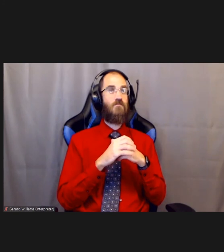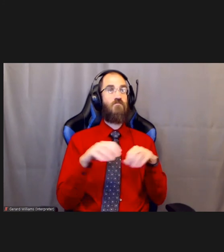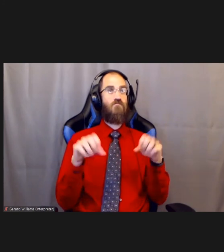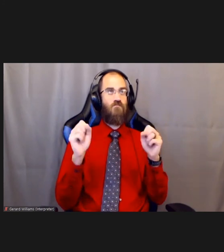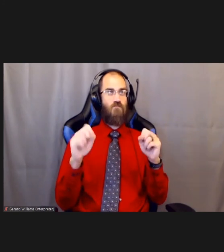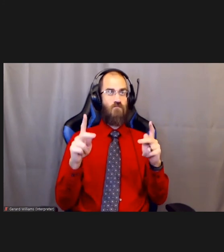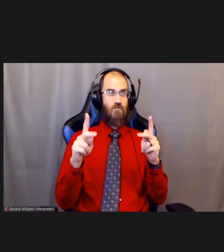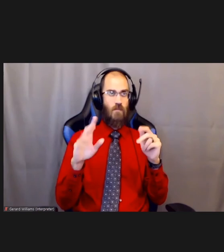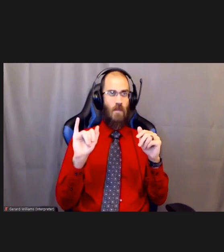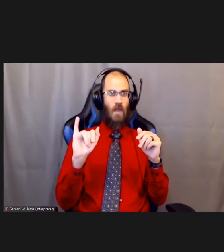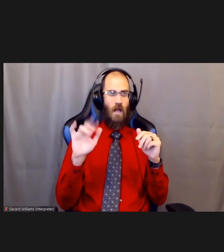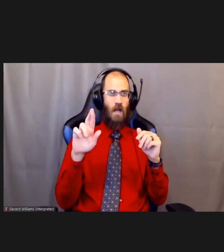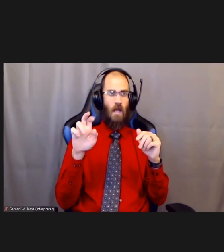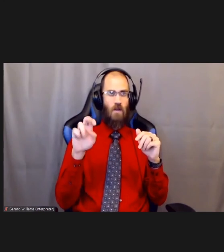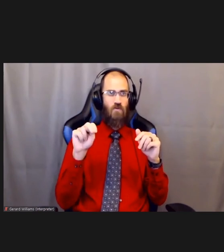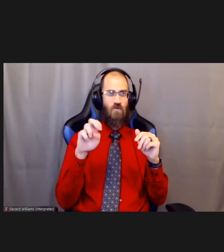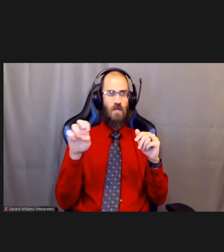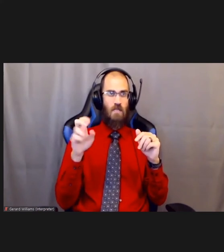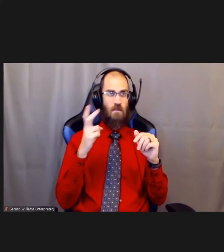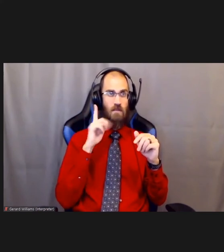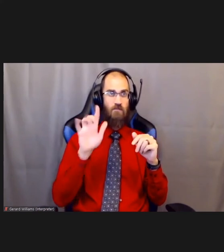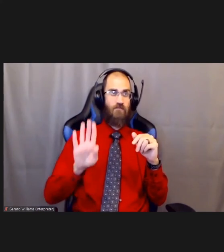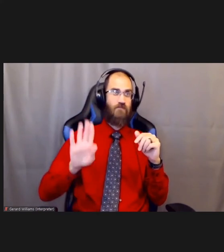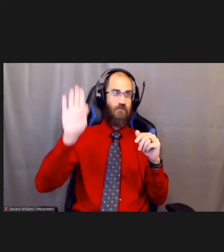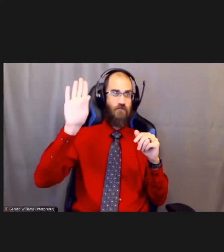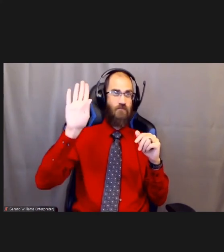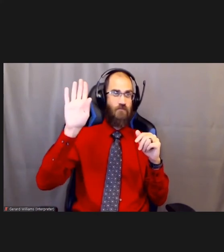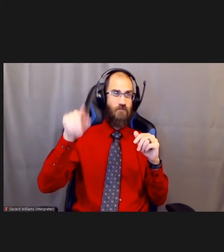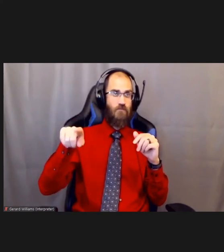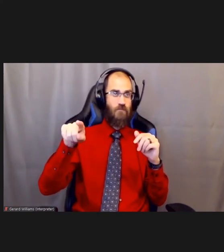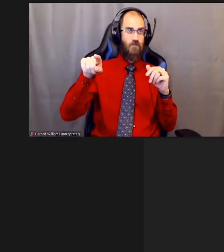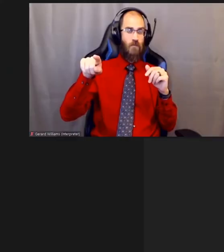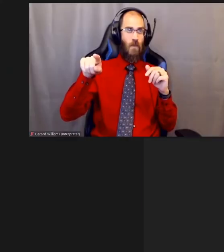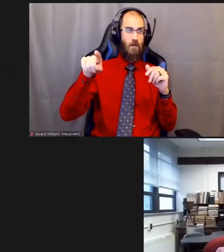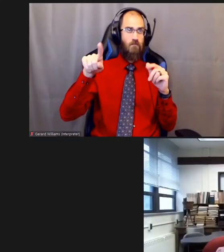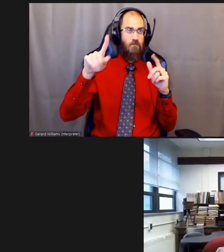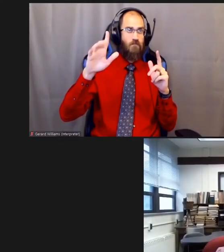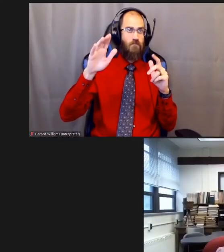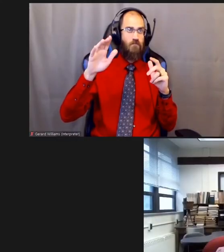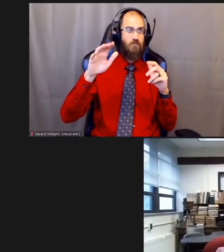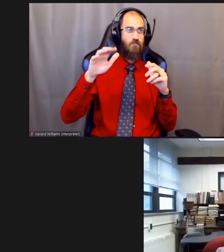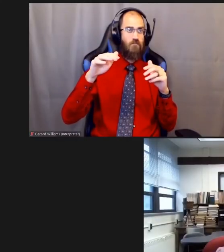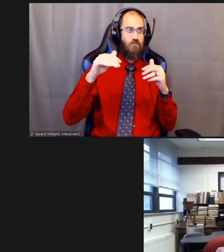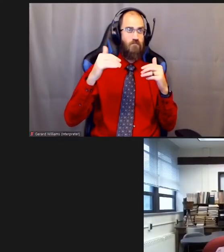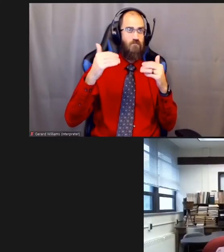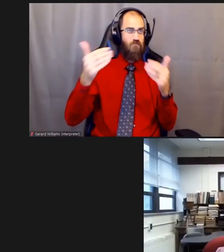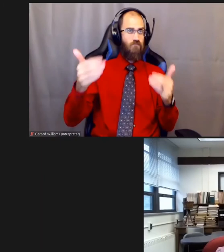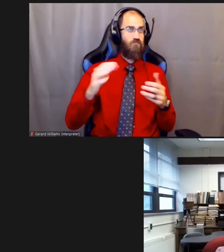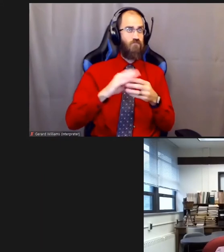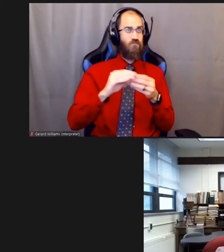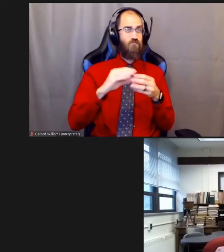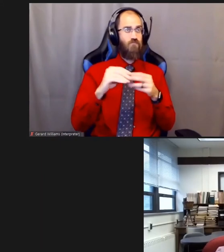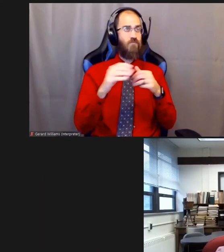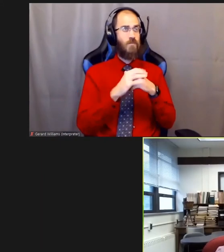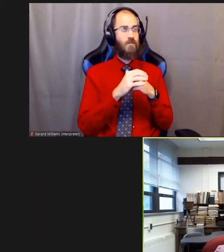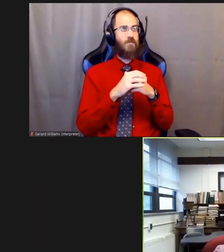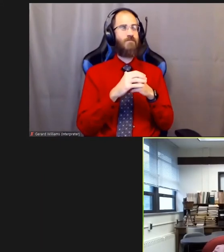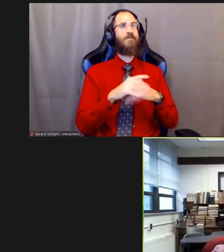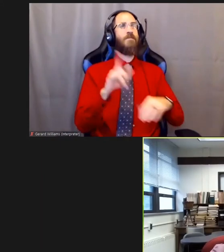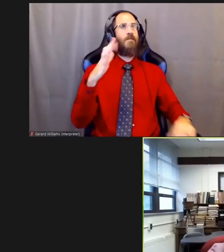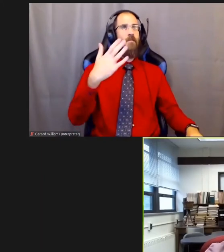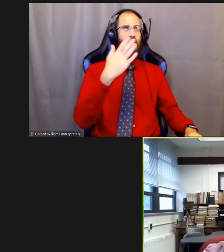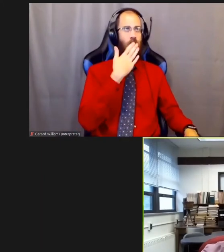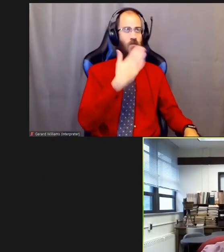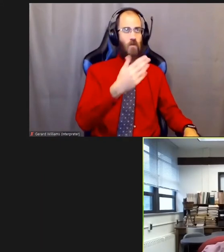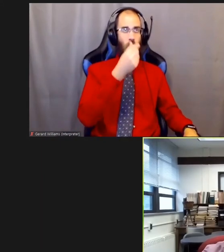Okay, Irene, I see you have your hand up. Please comment. Thank